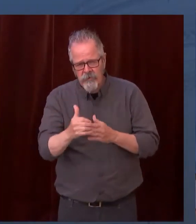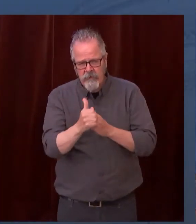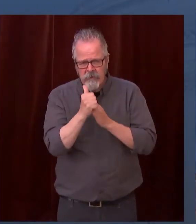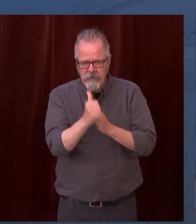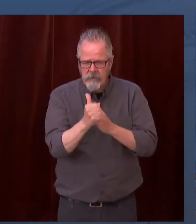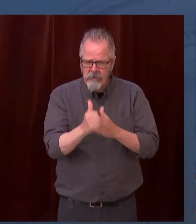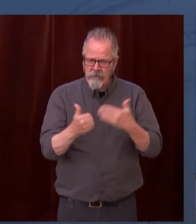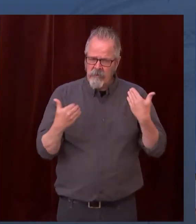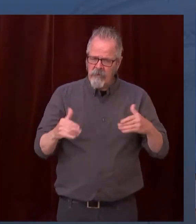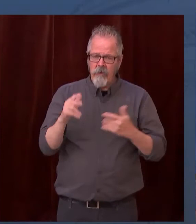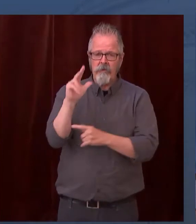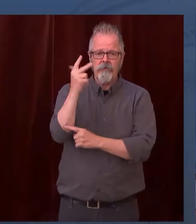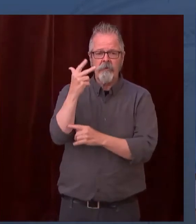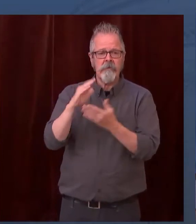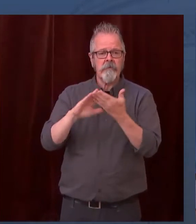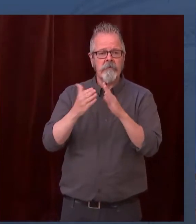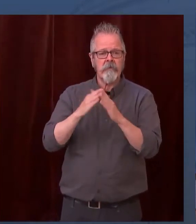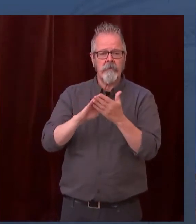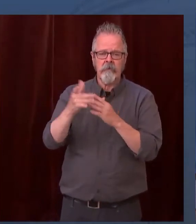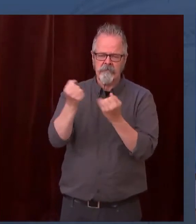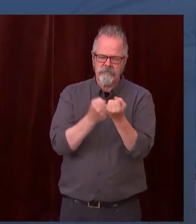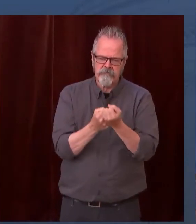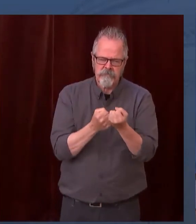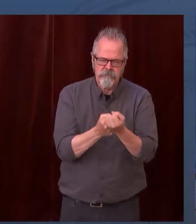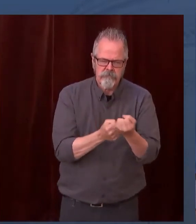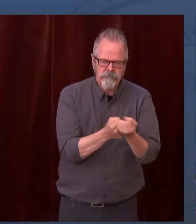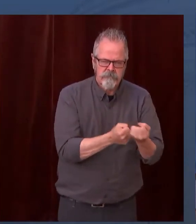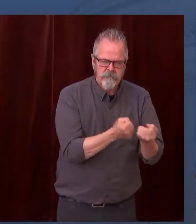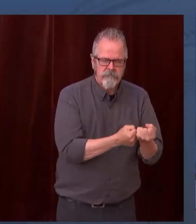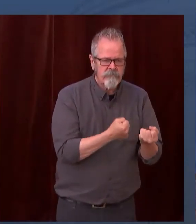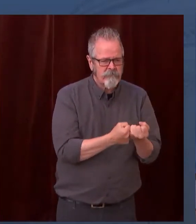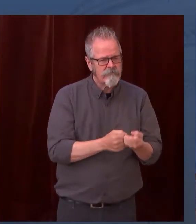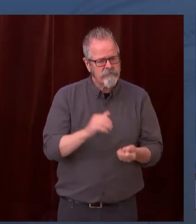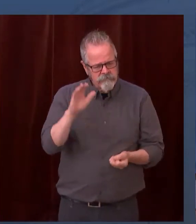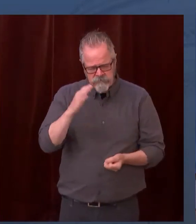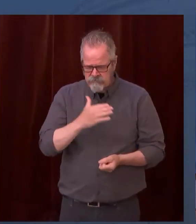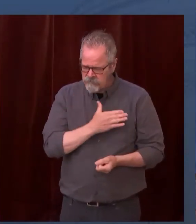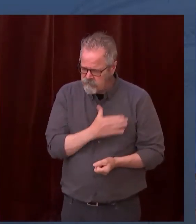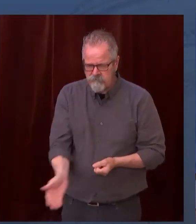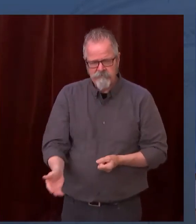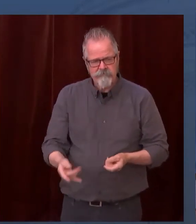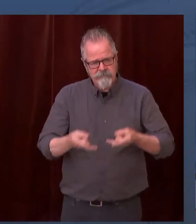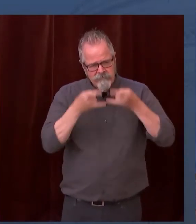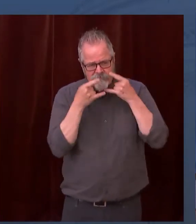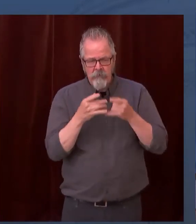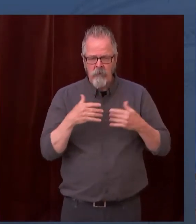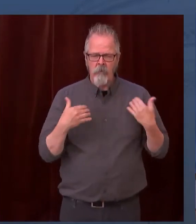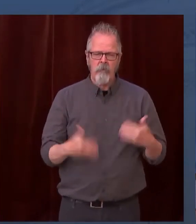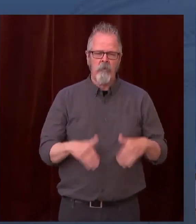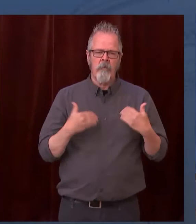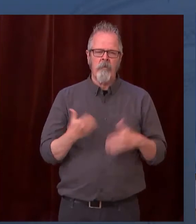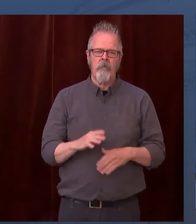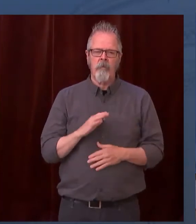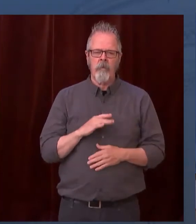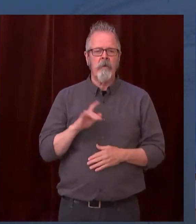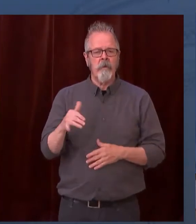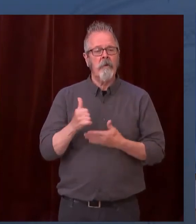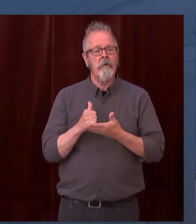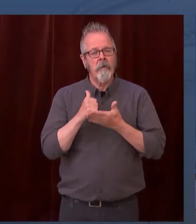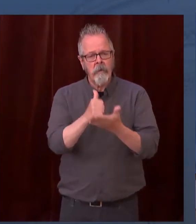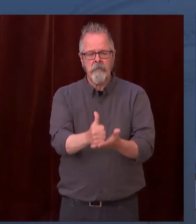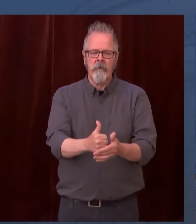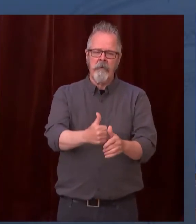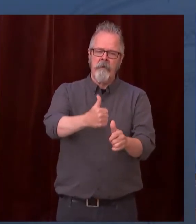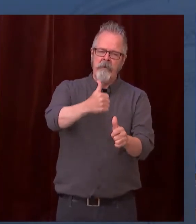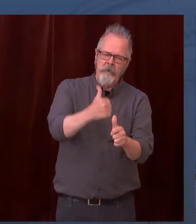want to reiterate, when Tri-Cities does this, it helps people on the west side too, because look, this virus can spread. So wherever you are in the state